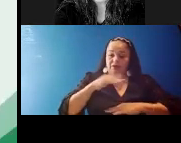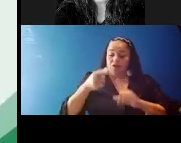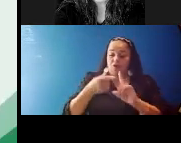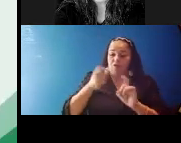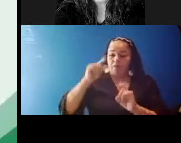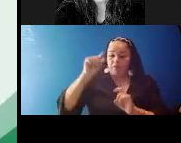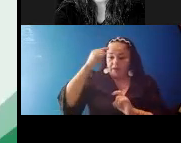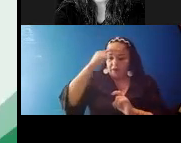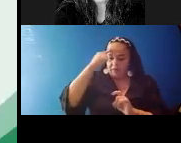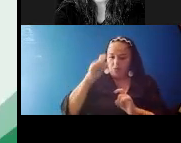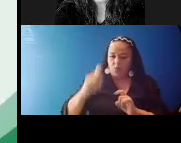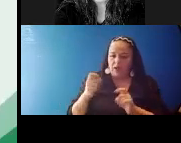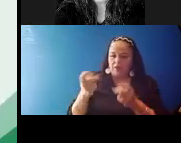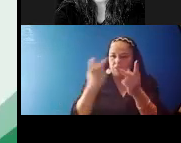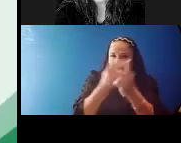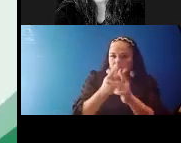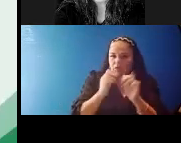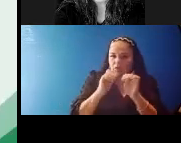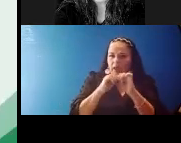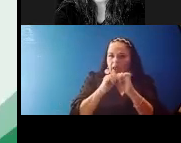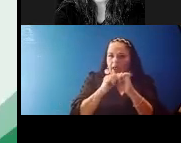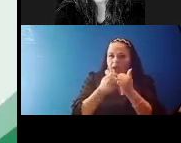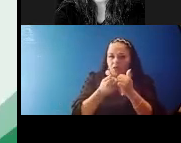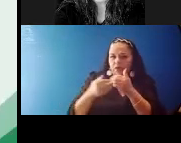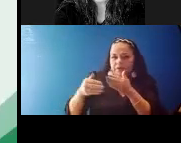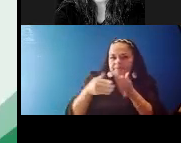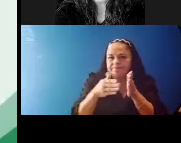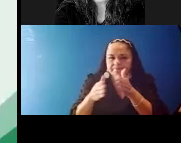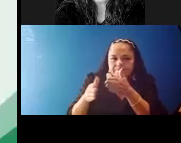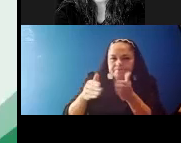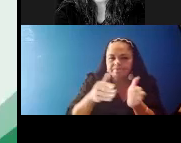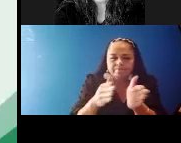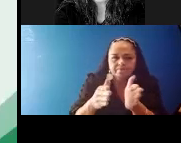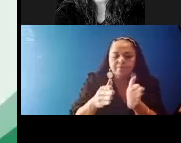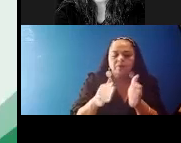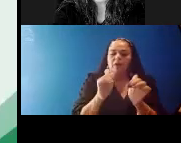really think about how do we address those that lack of flexibility.